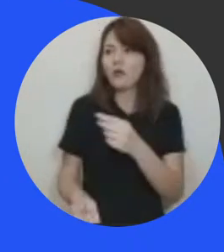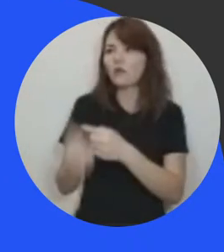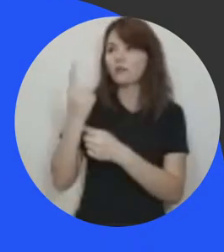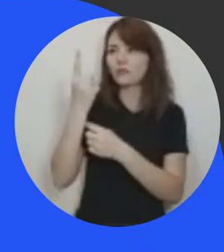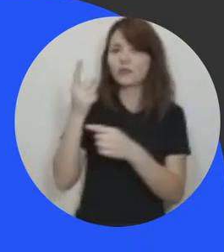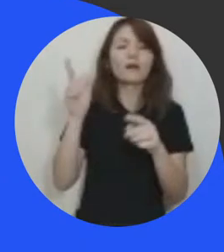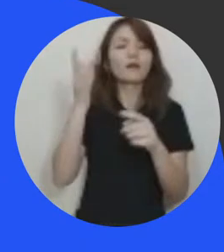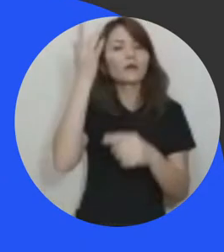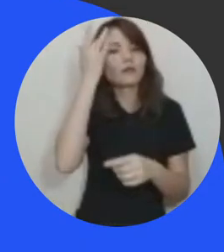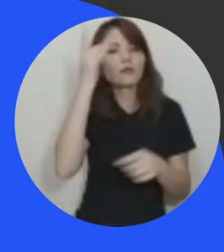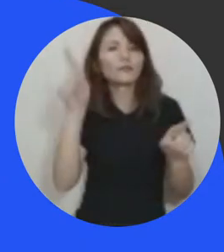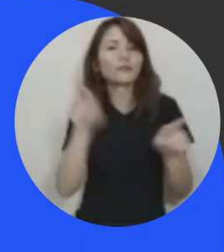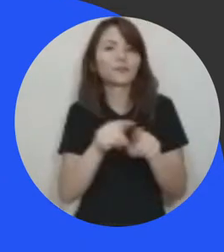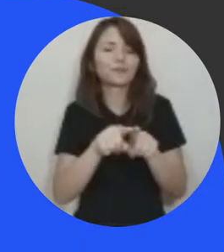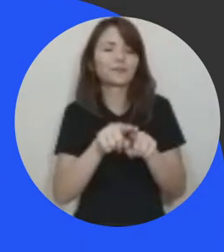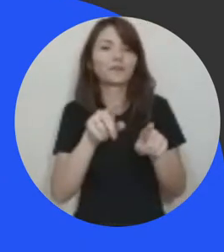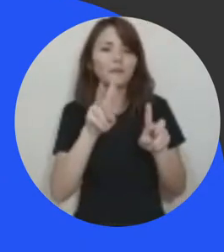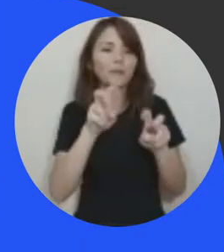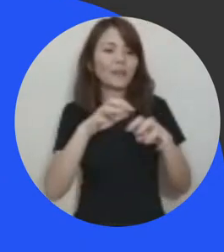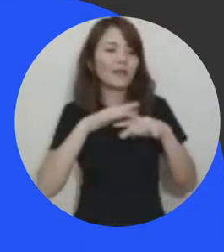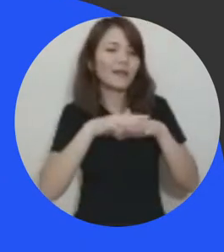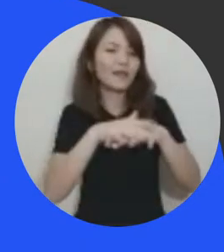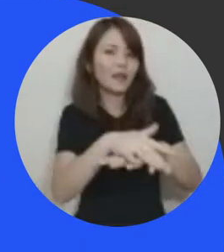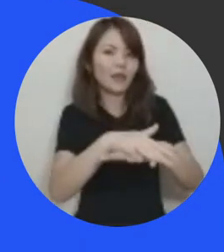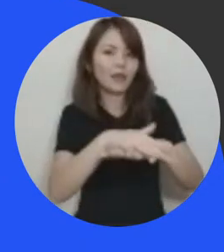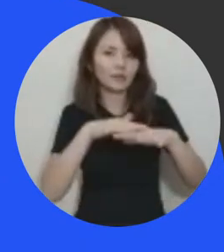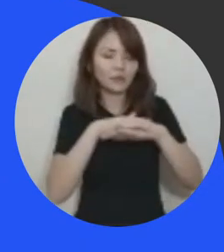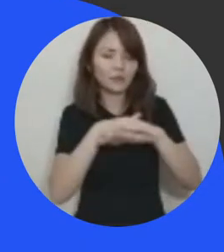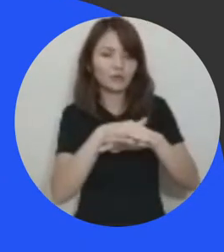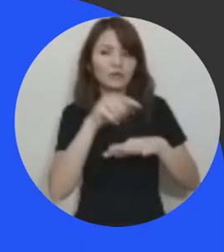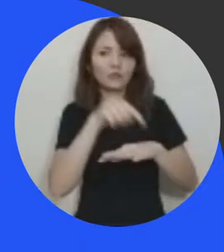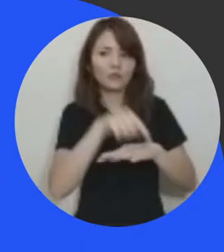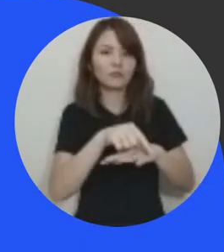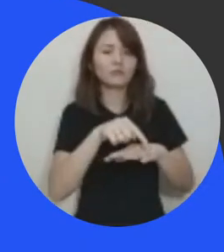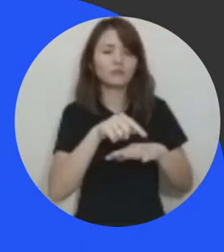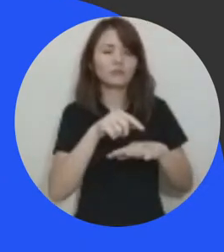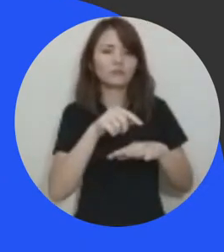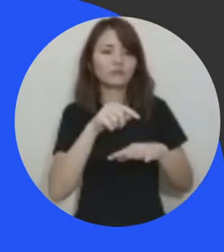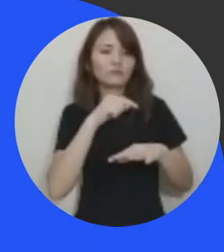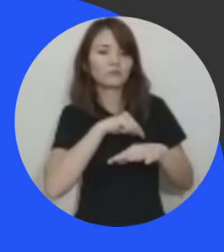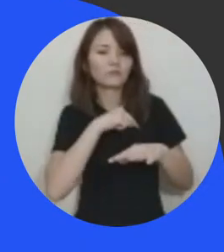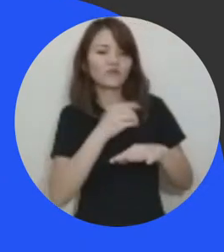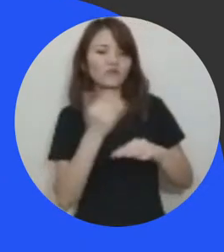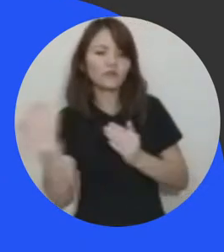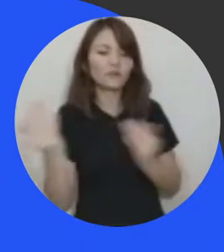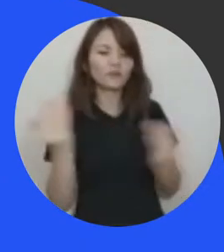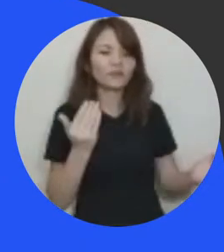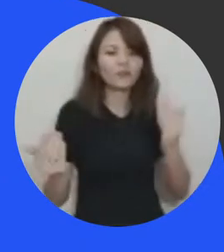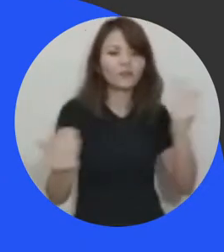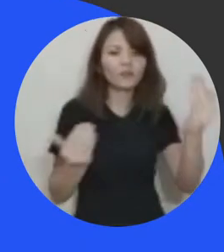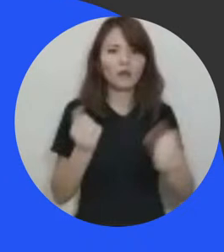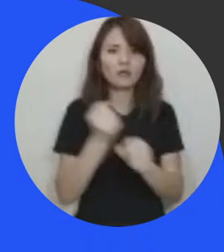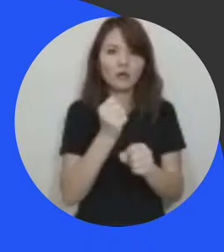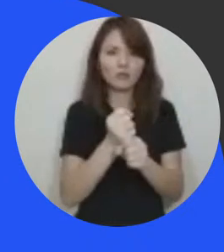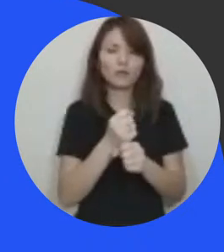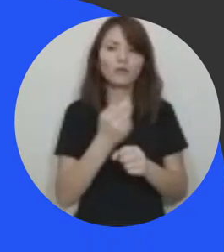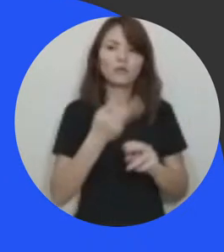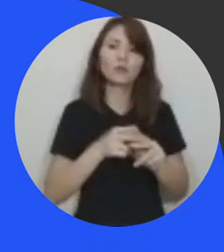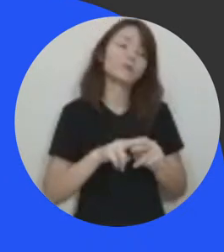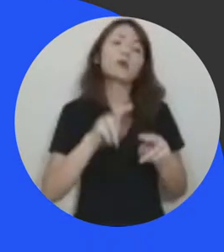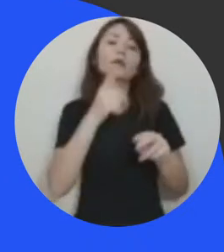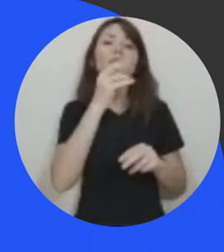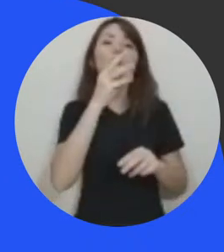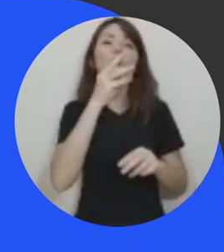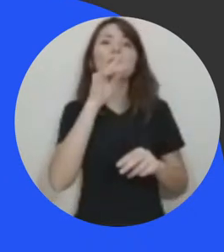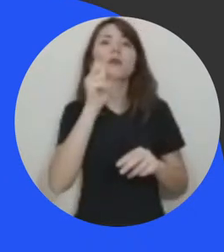run. And so genomics is the idea that we can, by studying that blueprint, gain